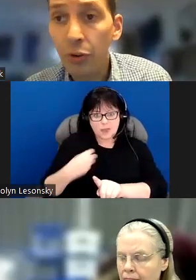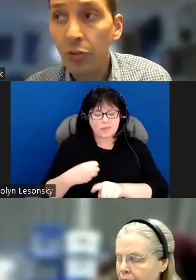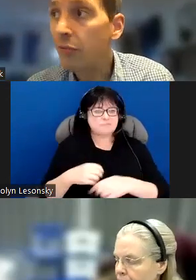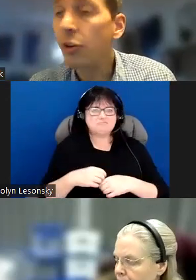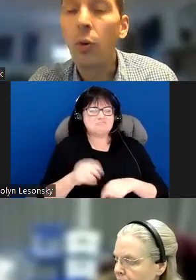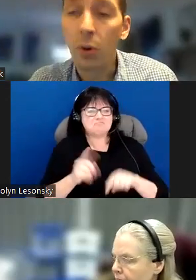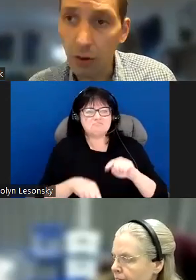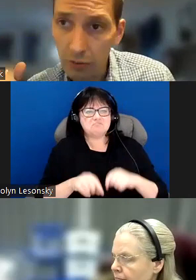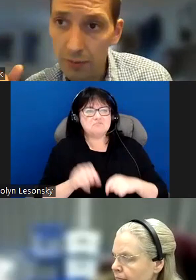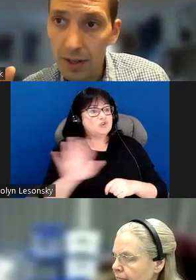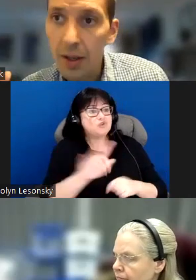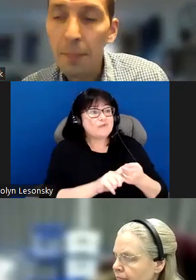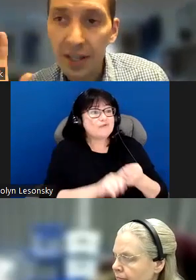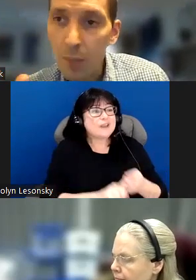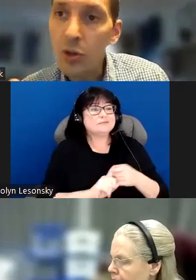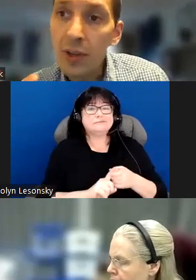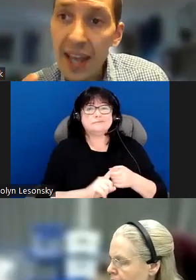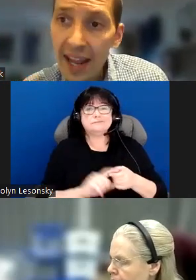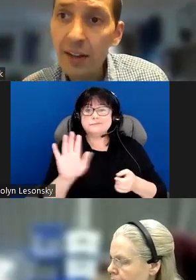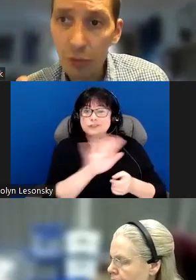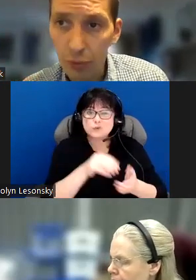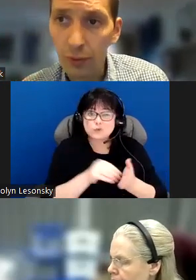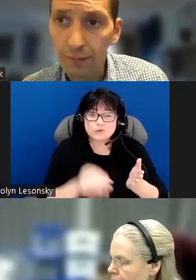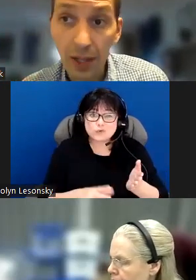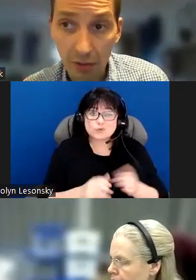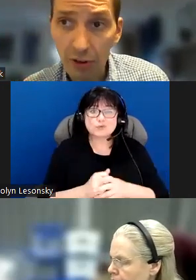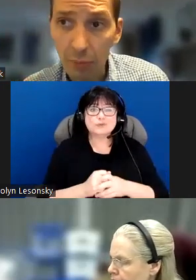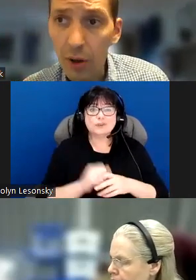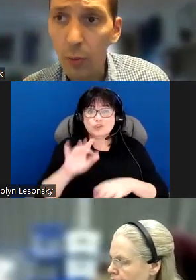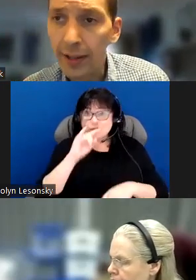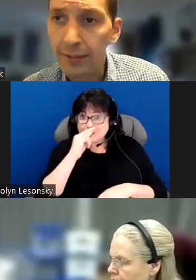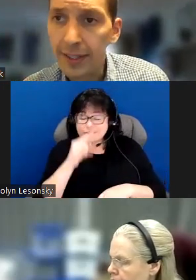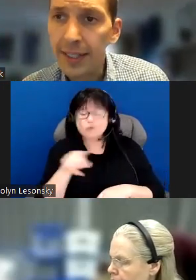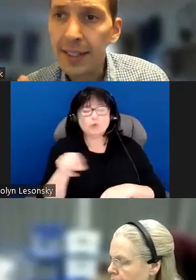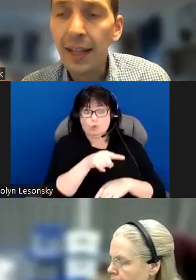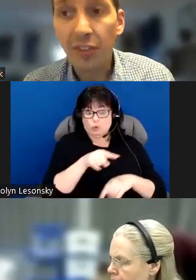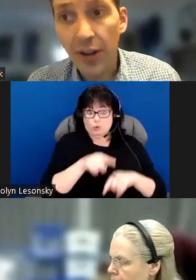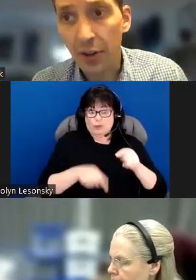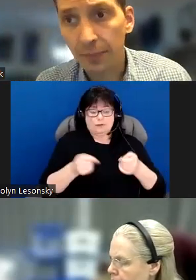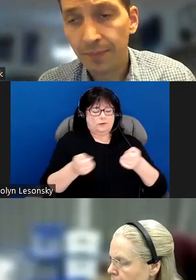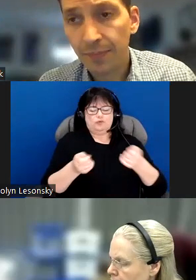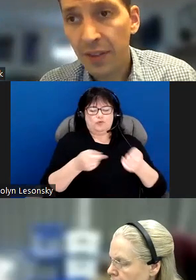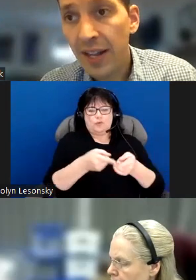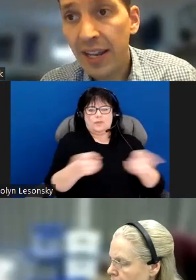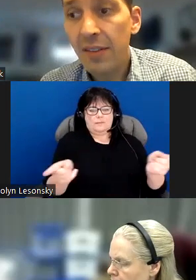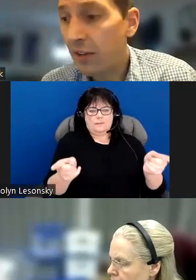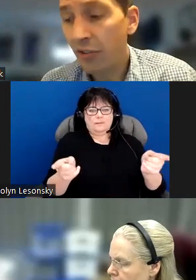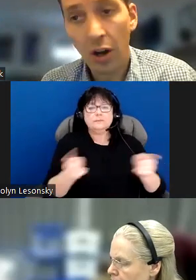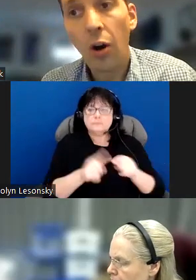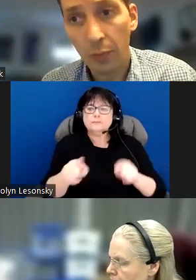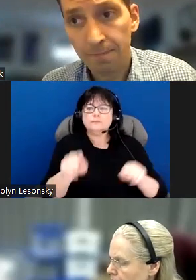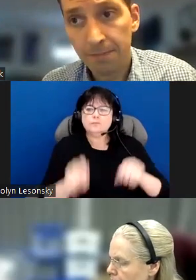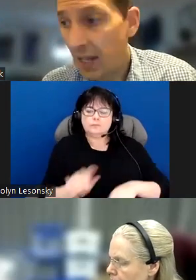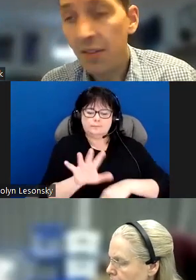of your students, of your coworkers. But again, what you can control in some small way is a venue that in